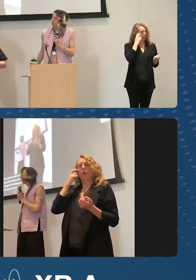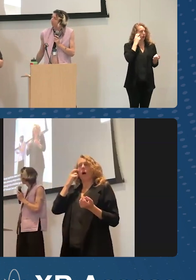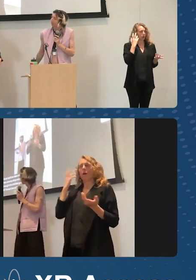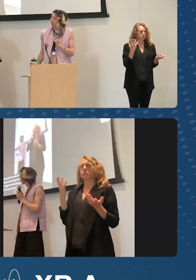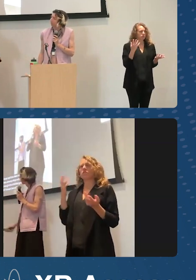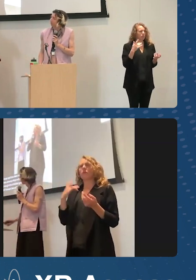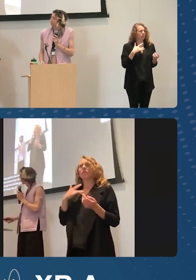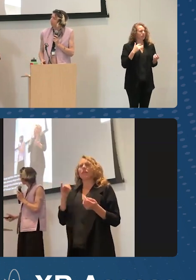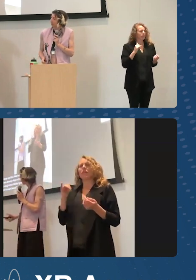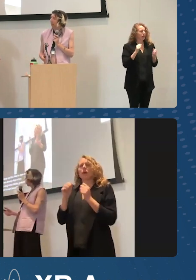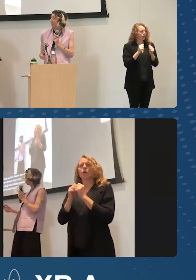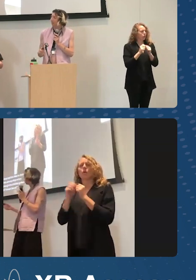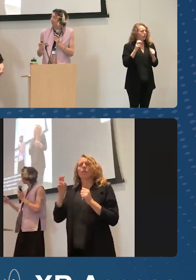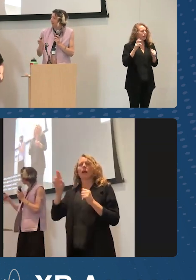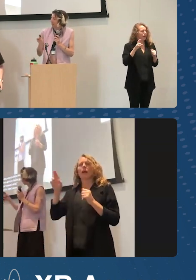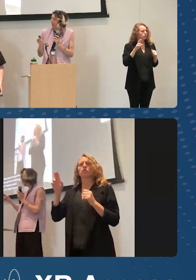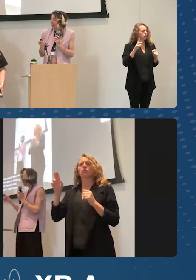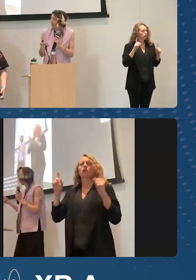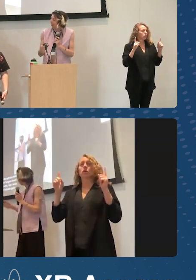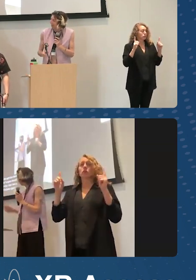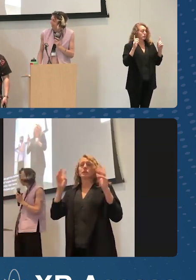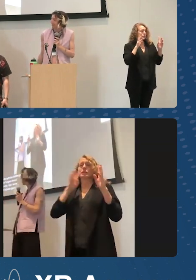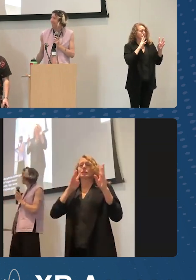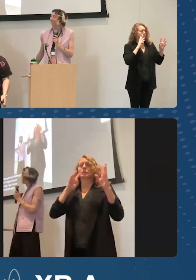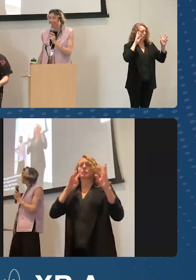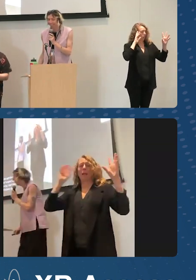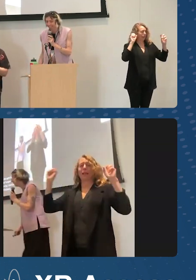and VR and all these things,